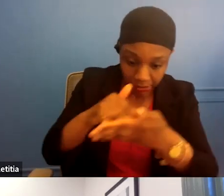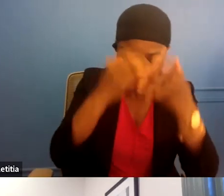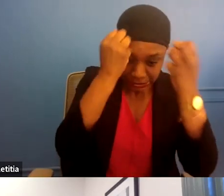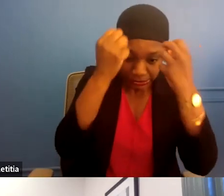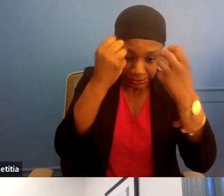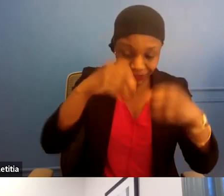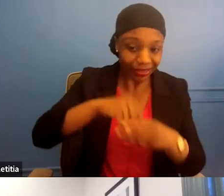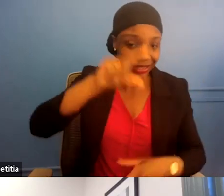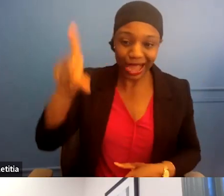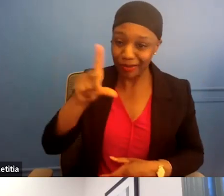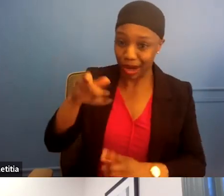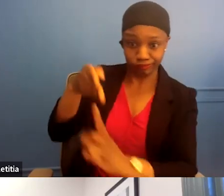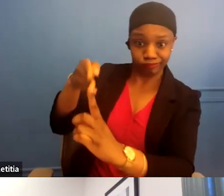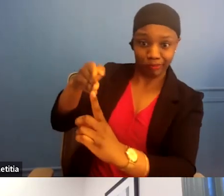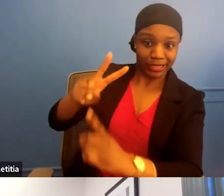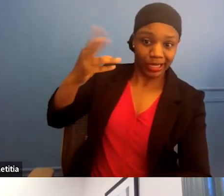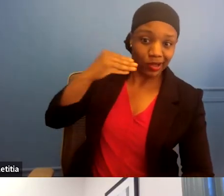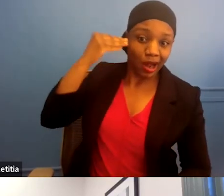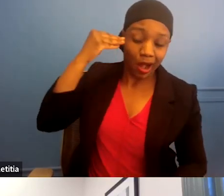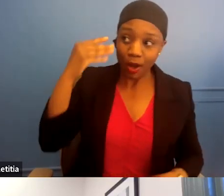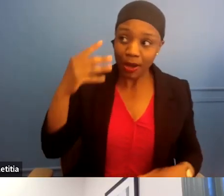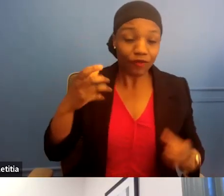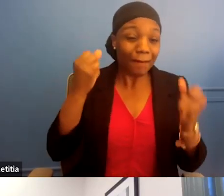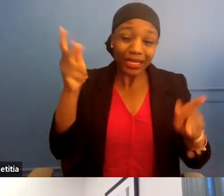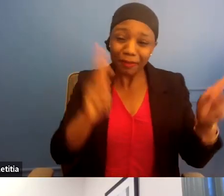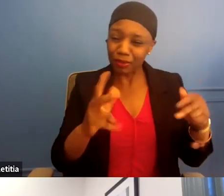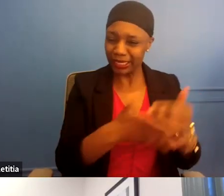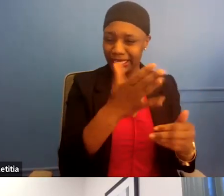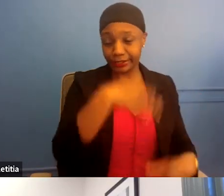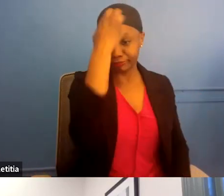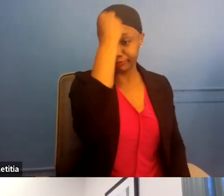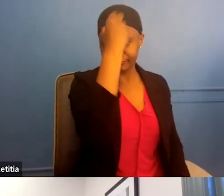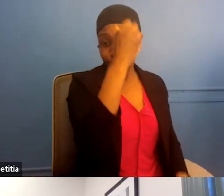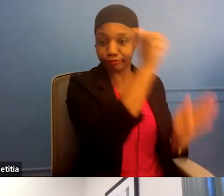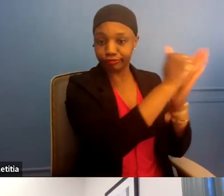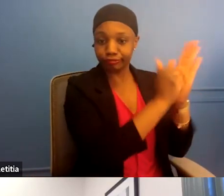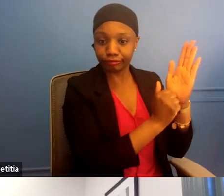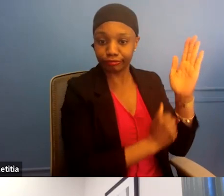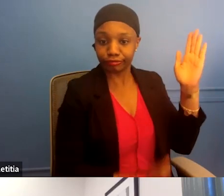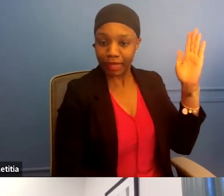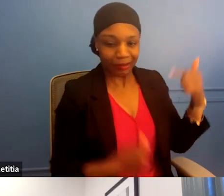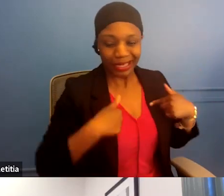I was there, where for a lot of other people it comes easily. So I was definitely challenged at